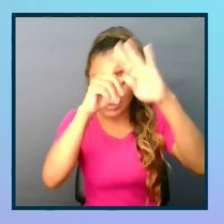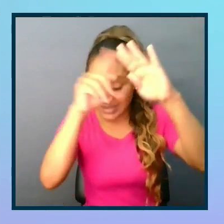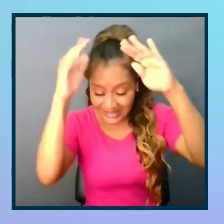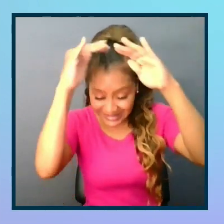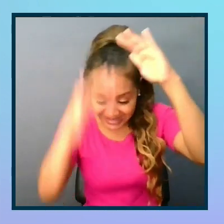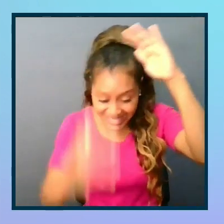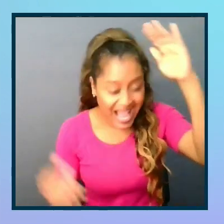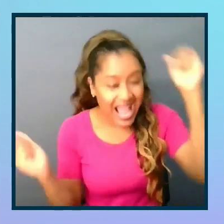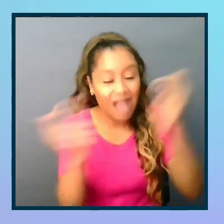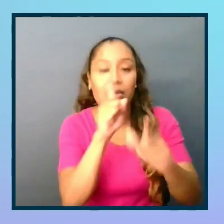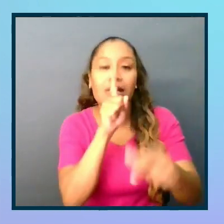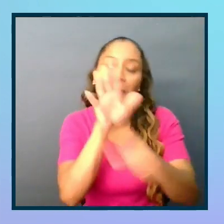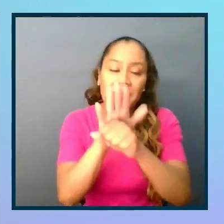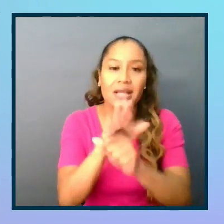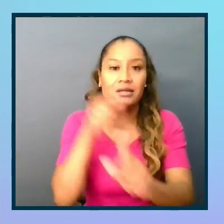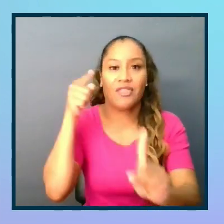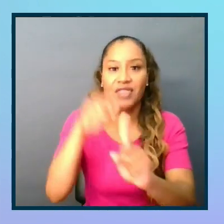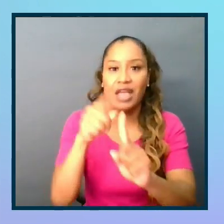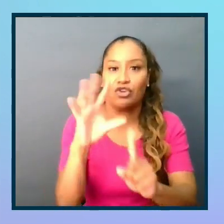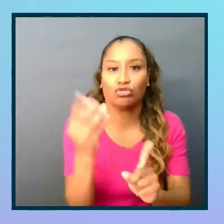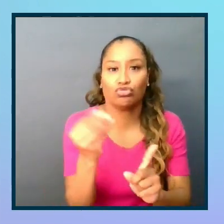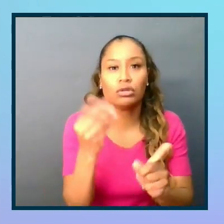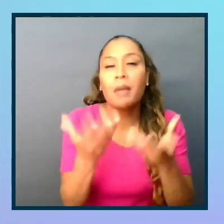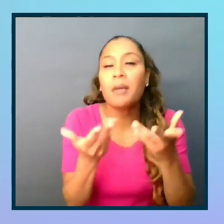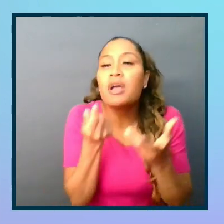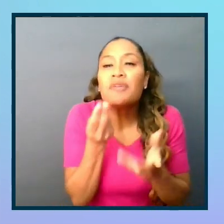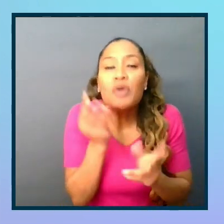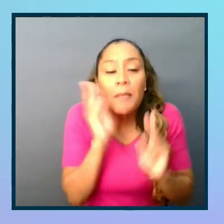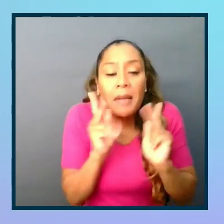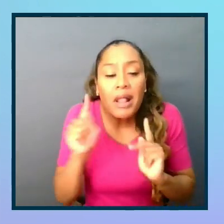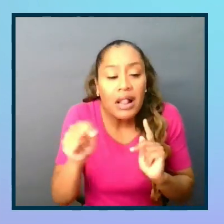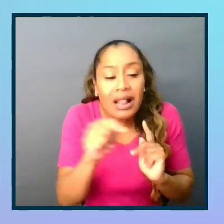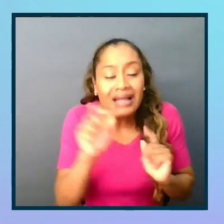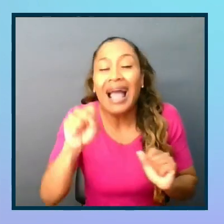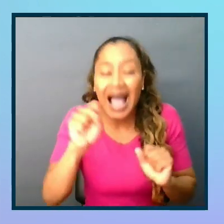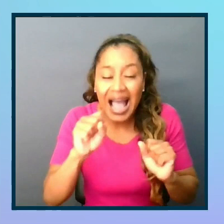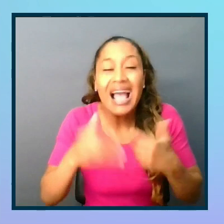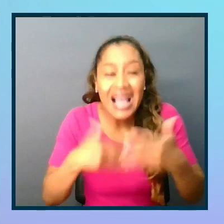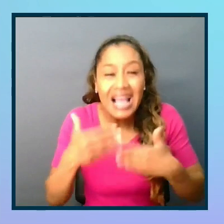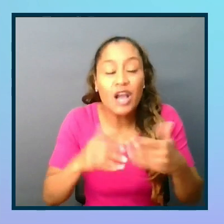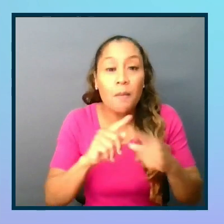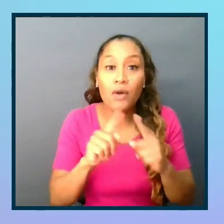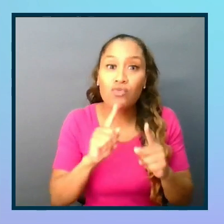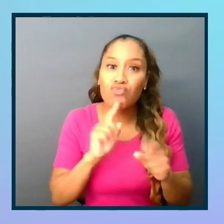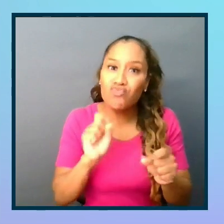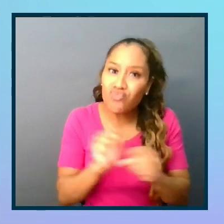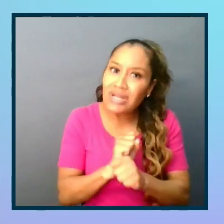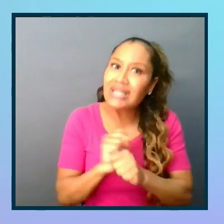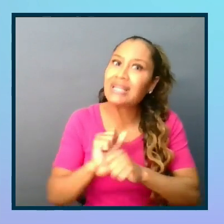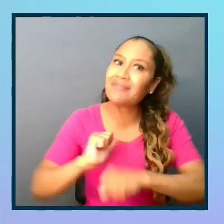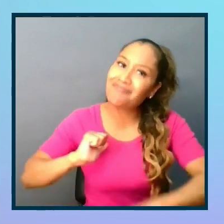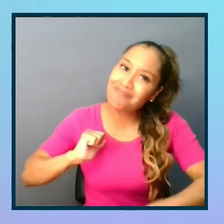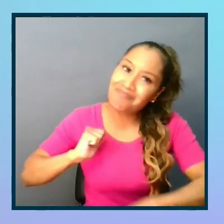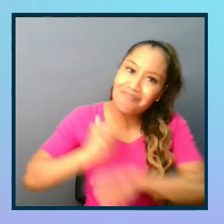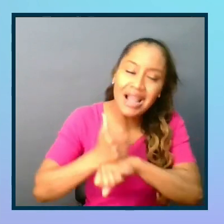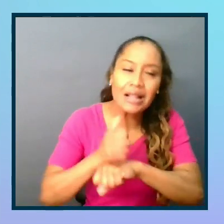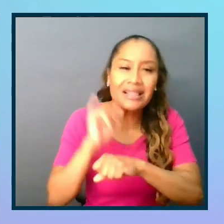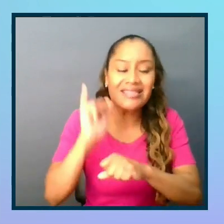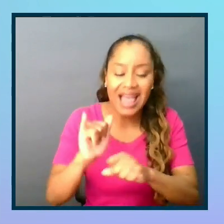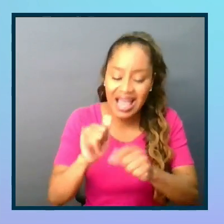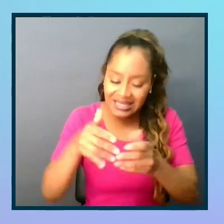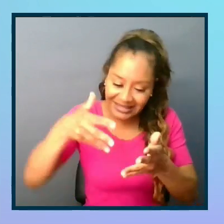find it can work between a few people, but to really make it as part of the lifeblood of